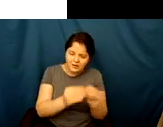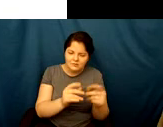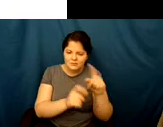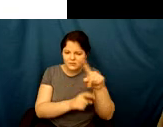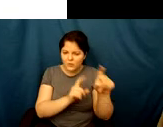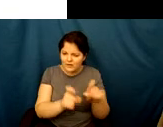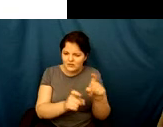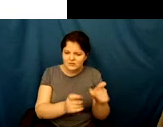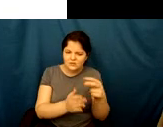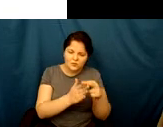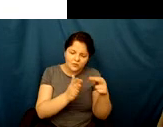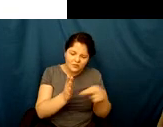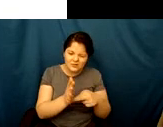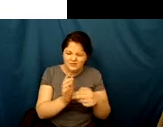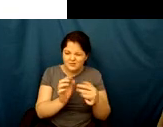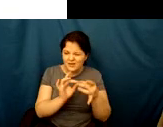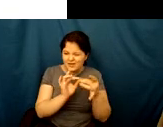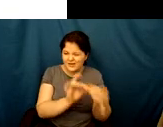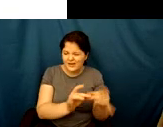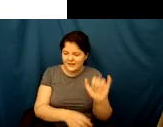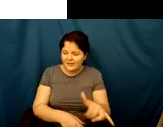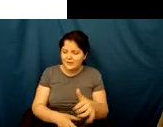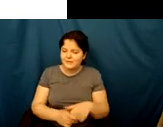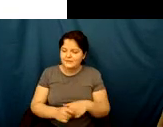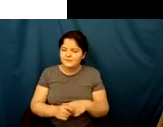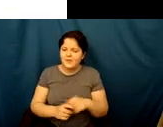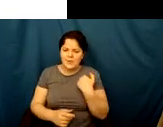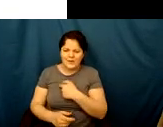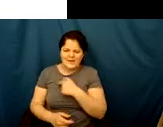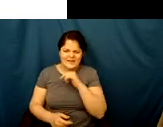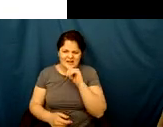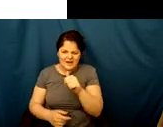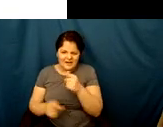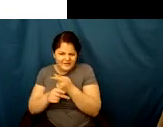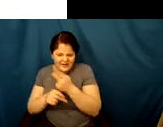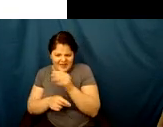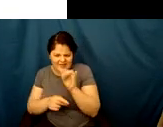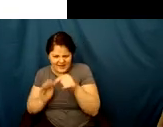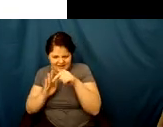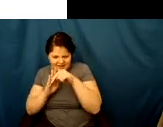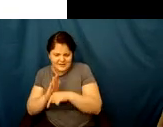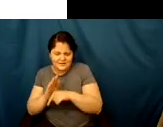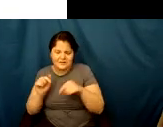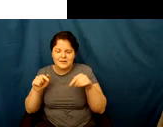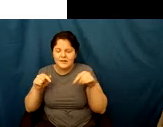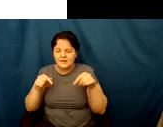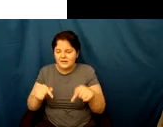questions, rules, that kind of thing. So we haven't dealt with that level of detail in this plan.